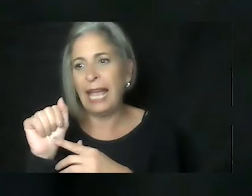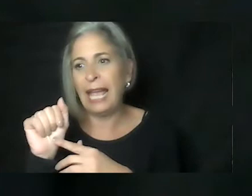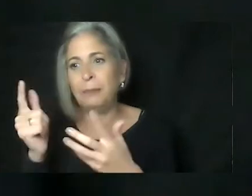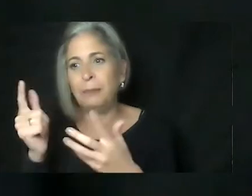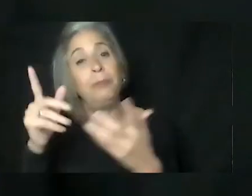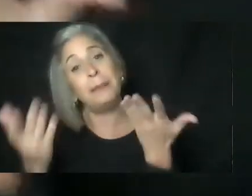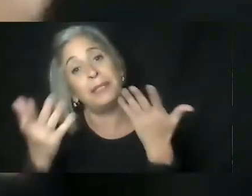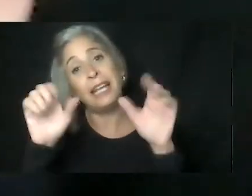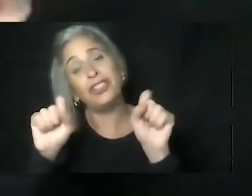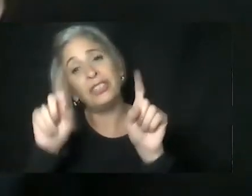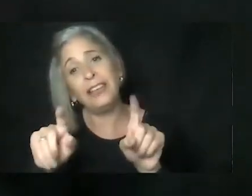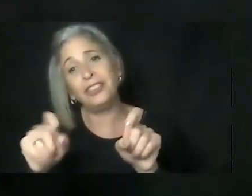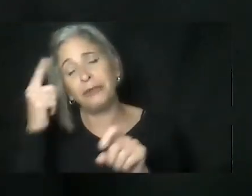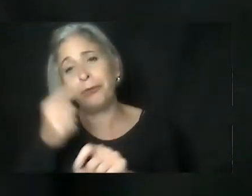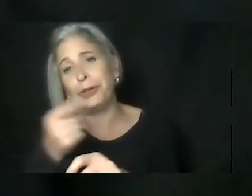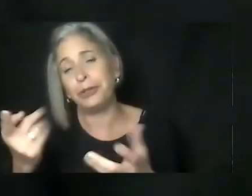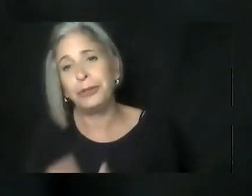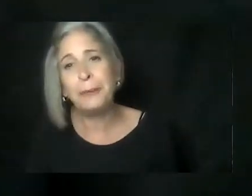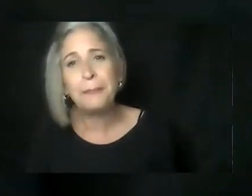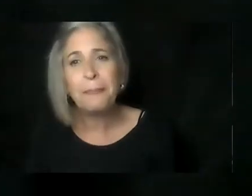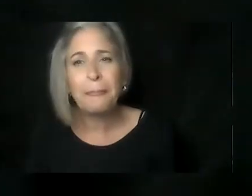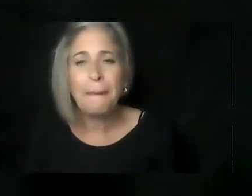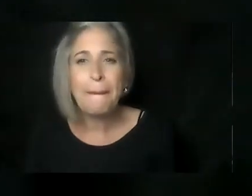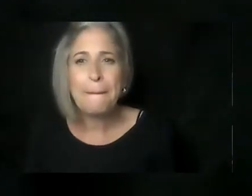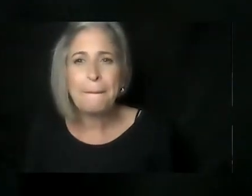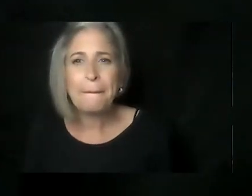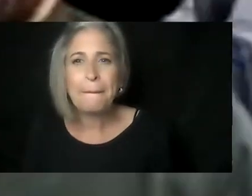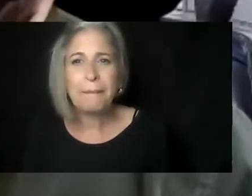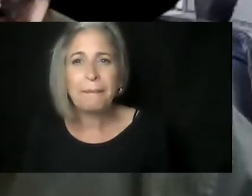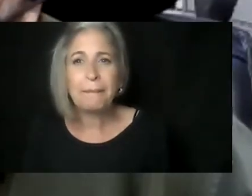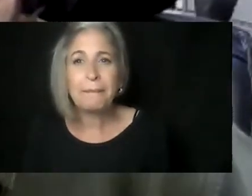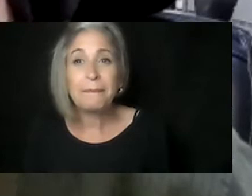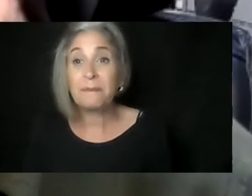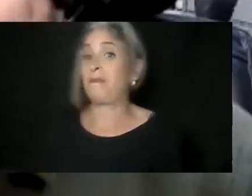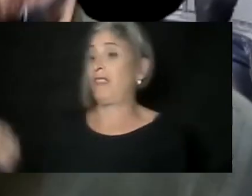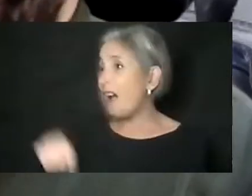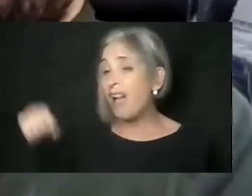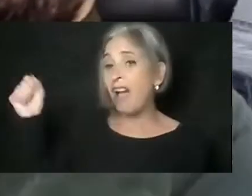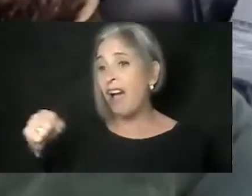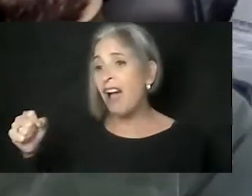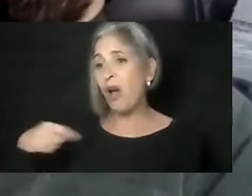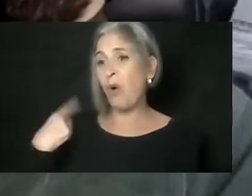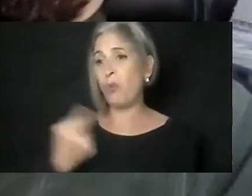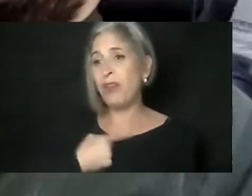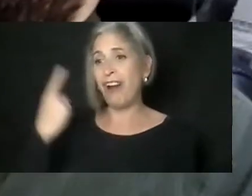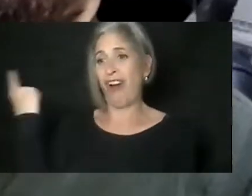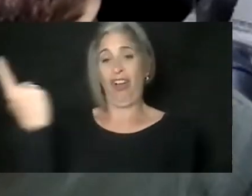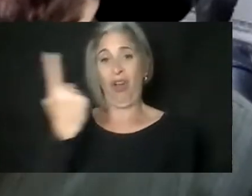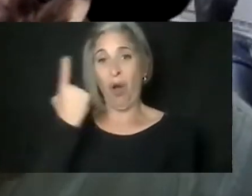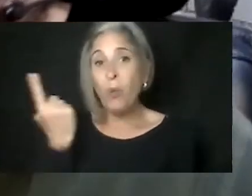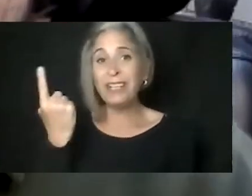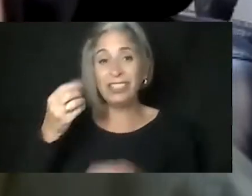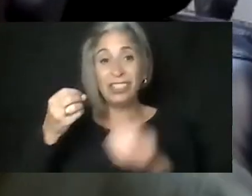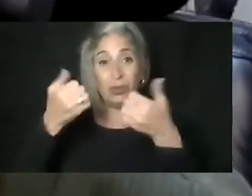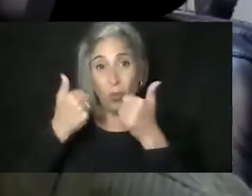disabled and could be a potential tester for you? Oh, absolutely. I mean, we are always looking to grow